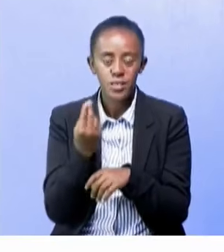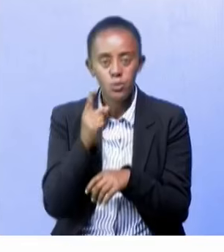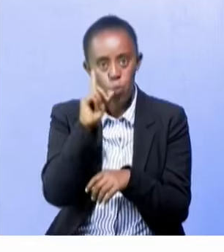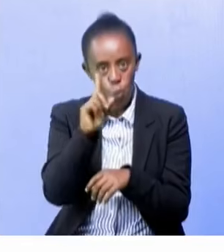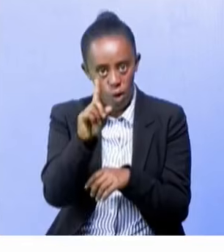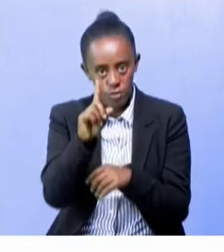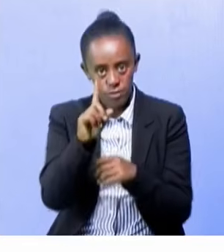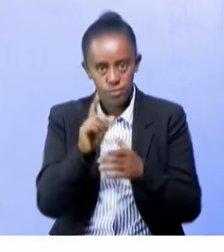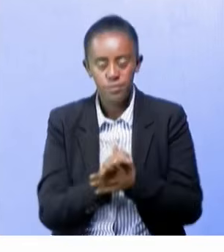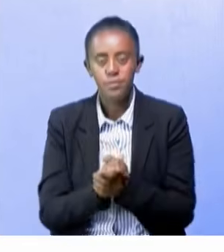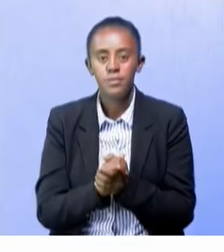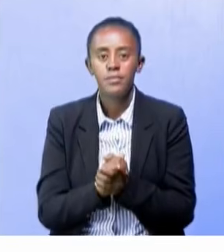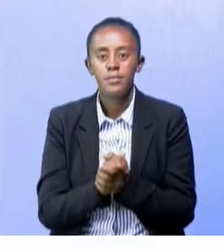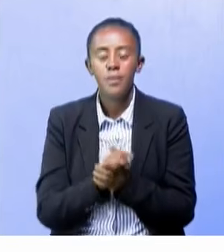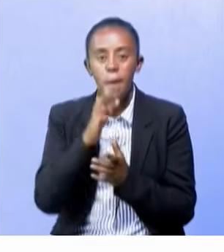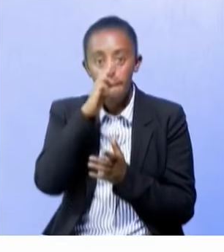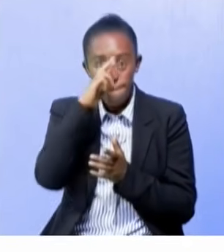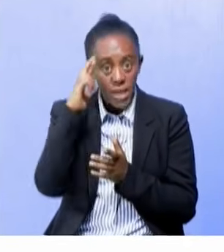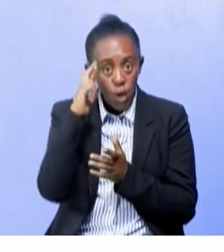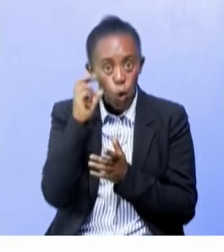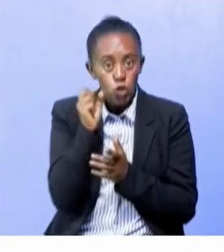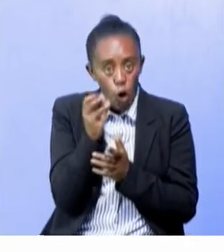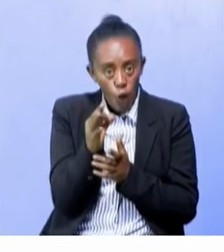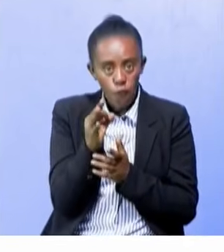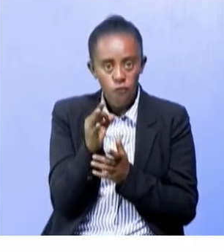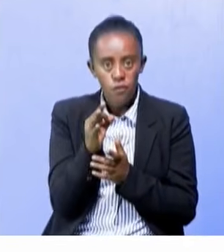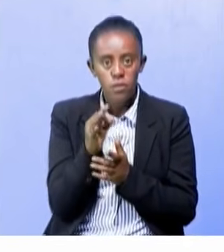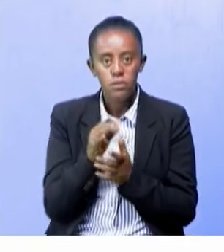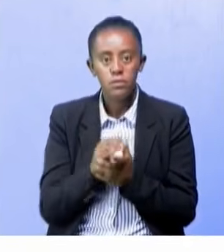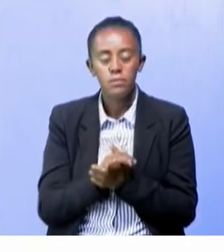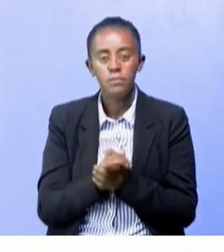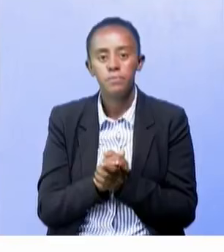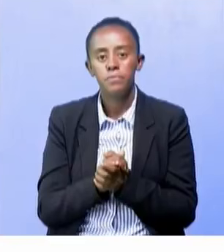one, because of,